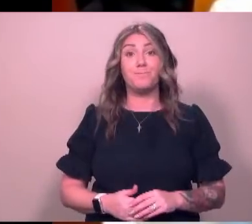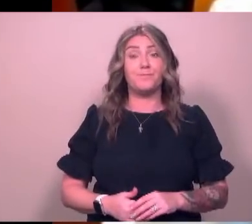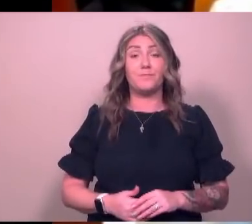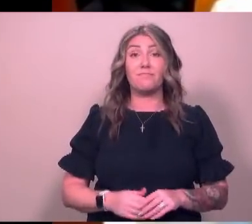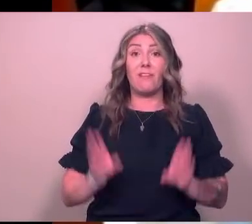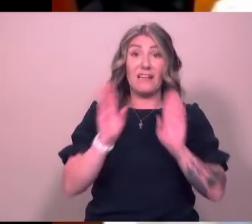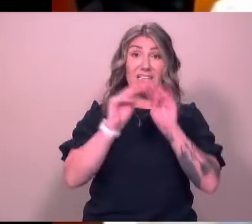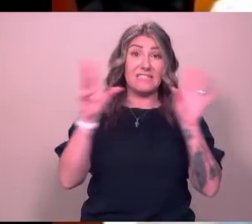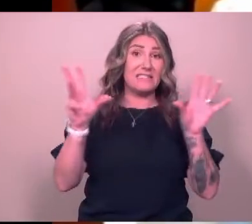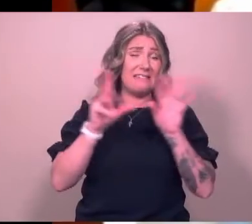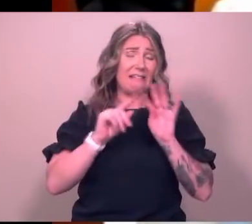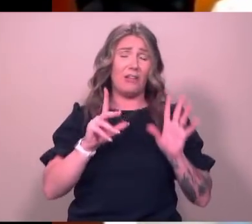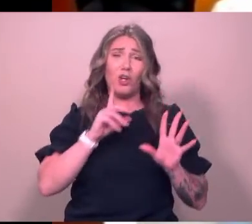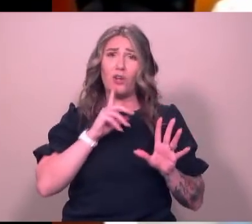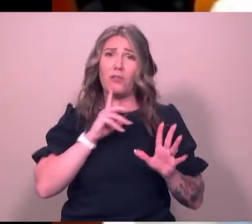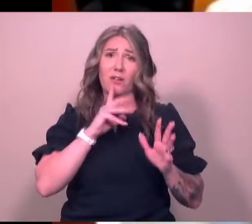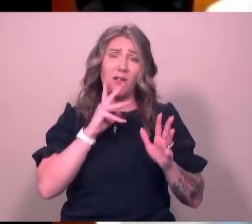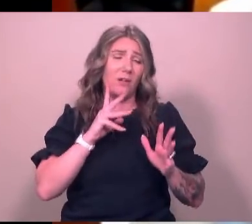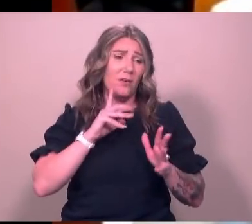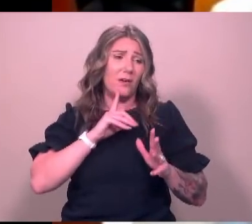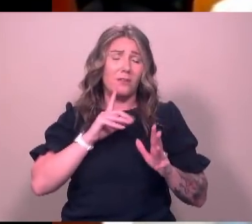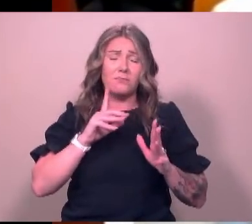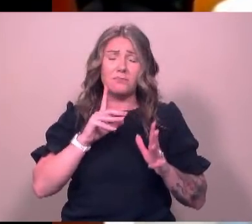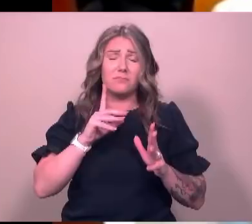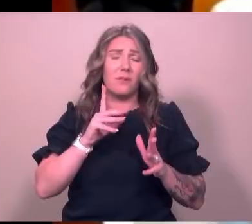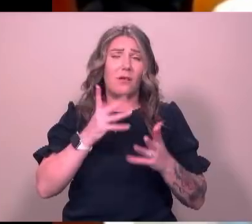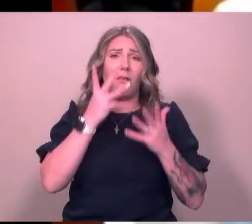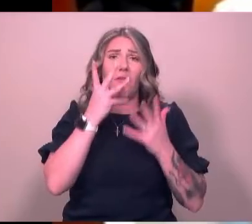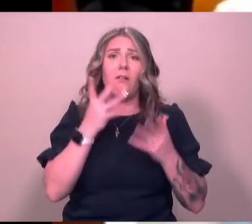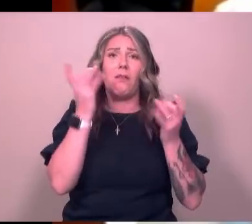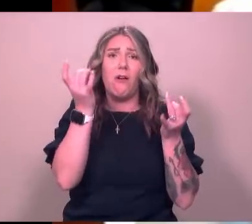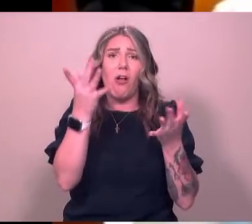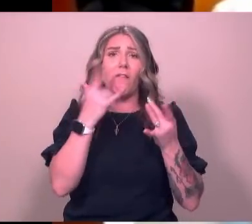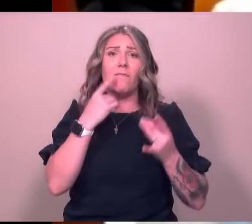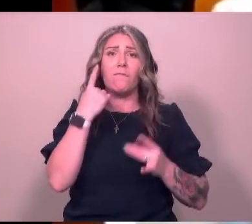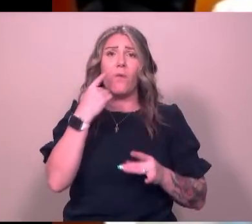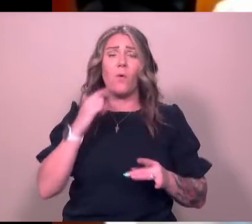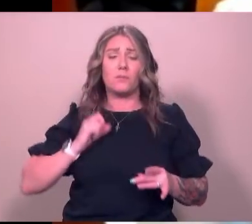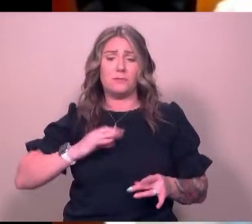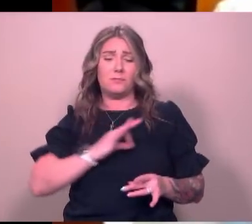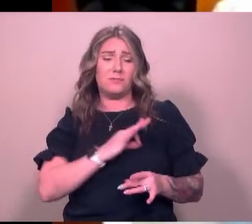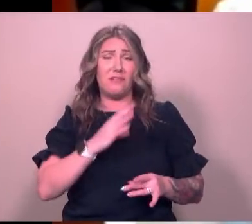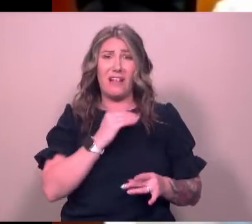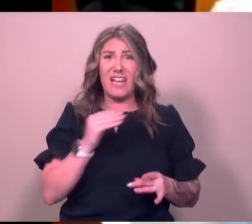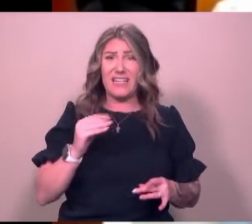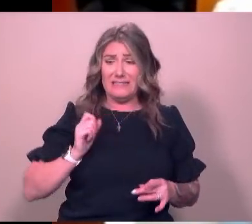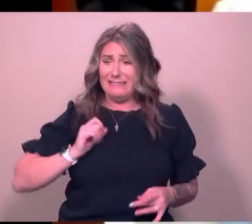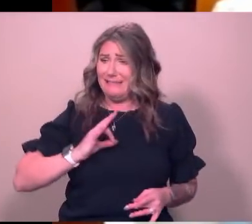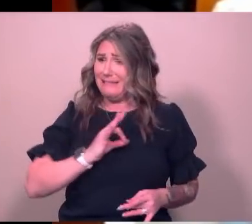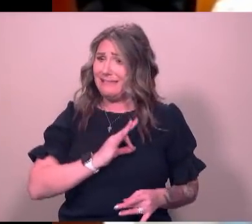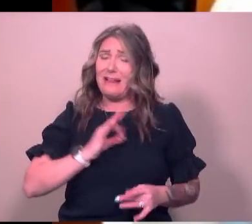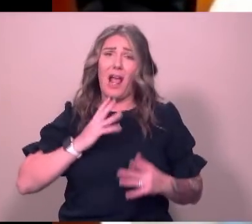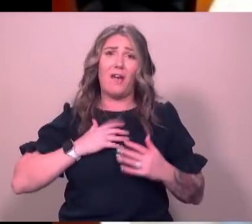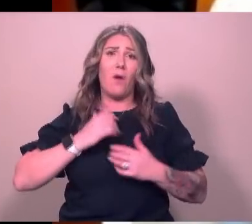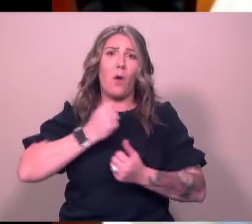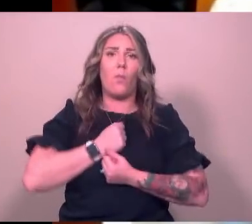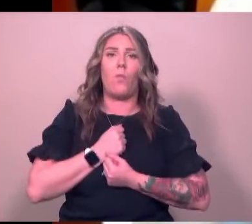is demoralizing for the staff. And I think, as Dr. Scrimshire talked about, the staff are absolutely worn